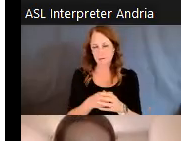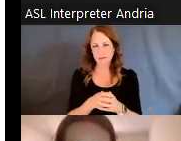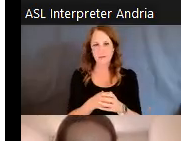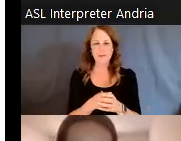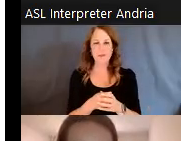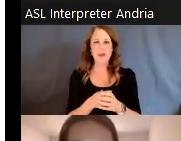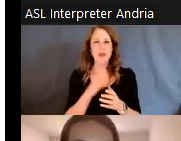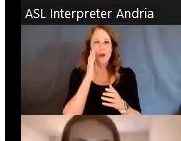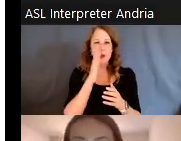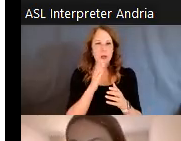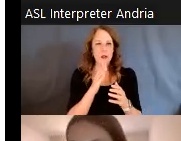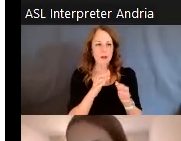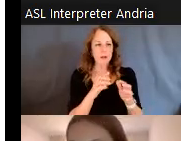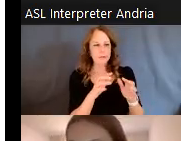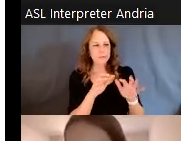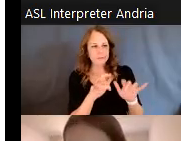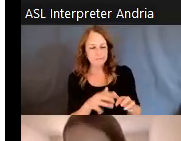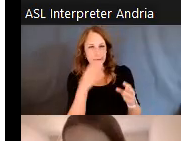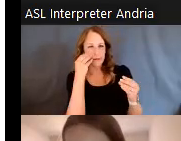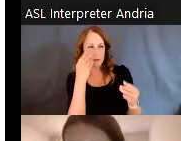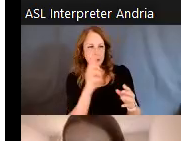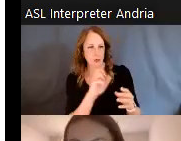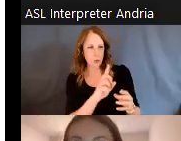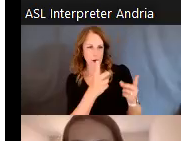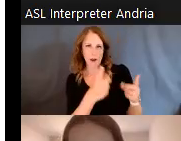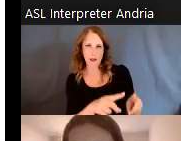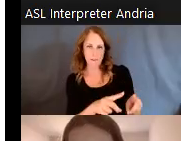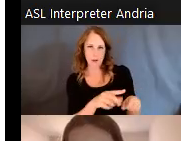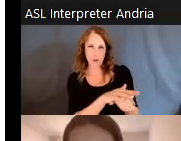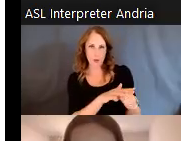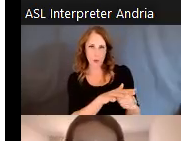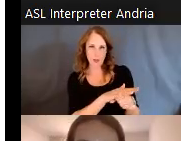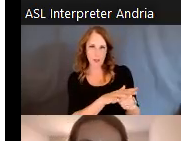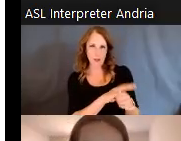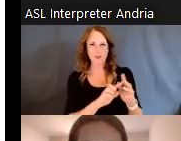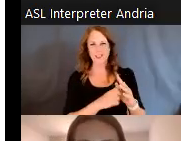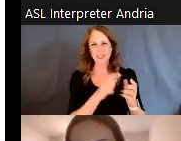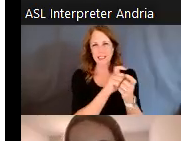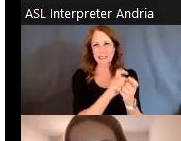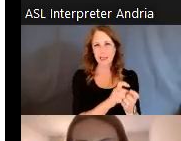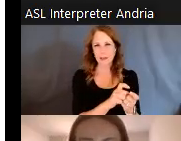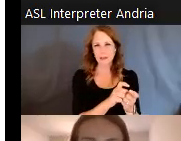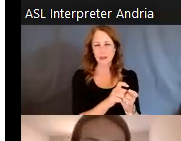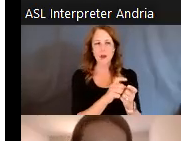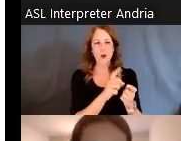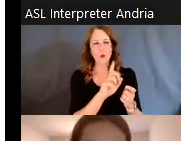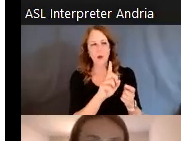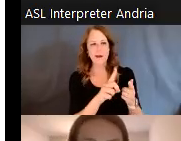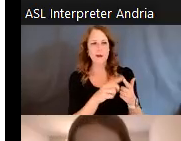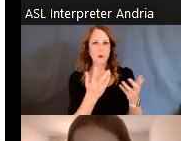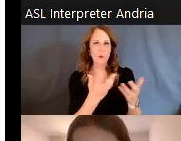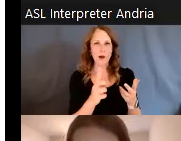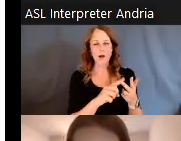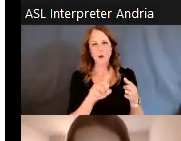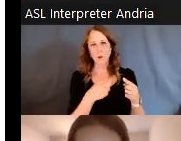location of the assault and those sort of initial details. So the where, what, when